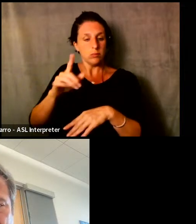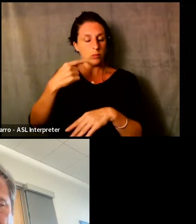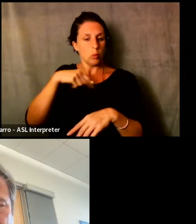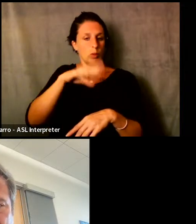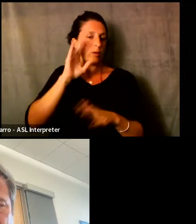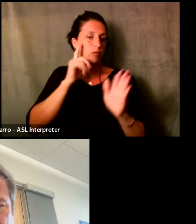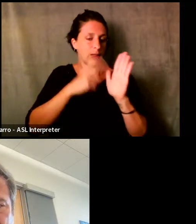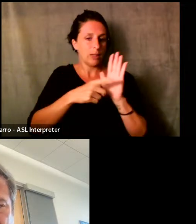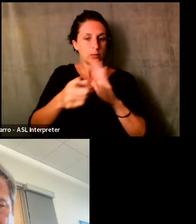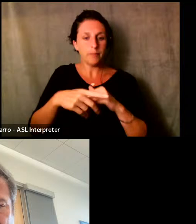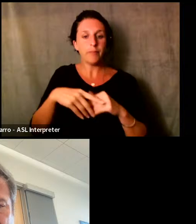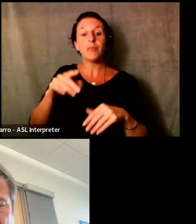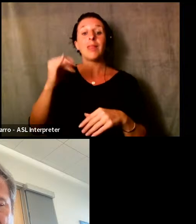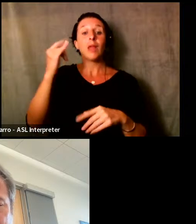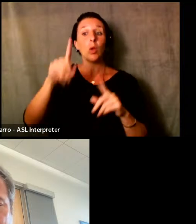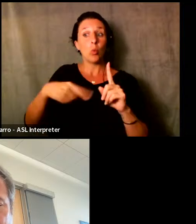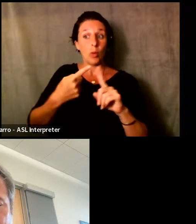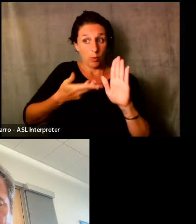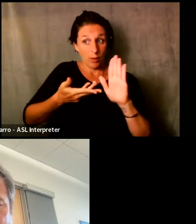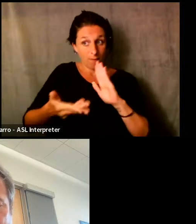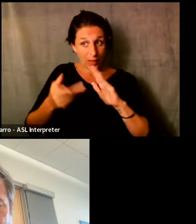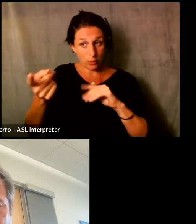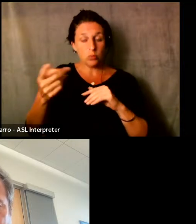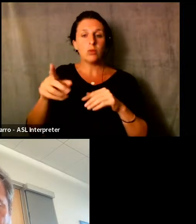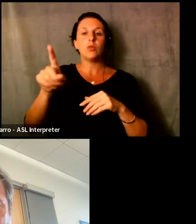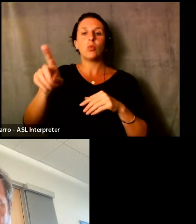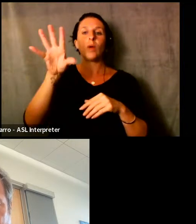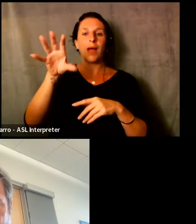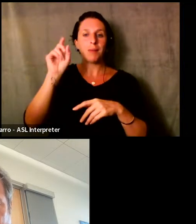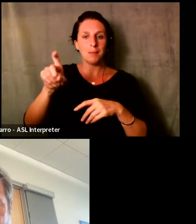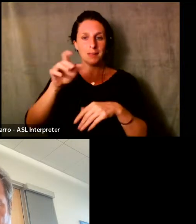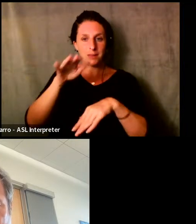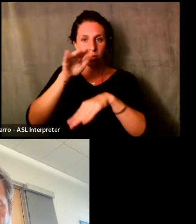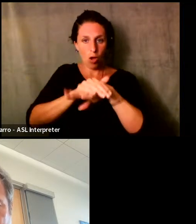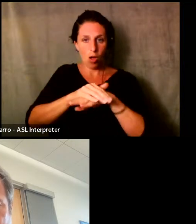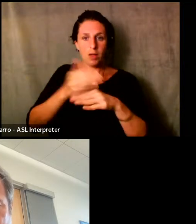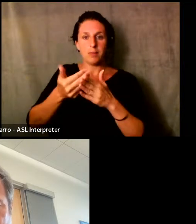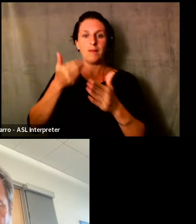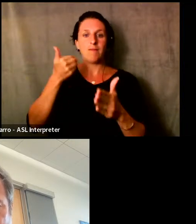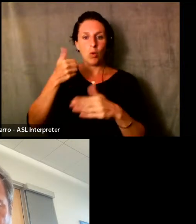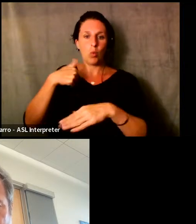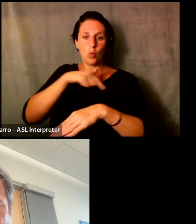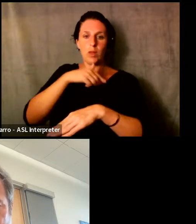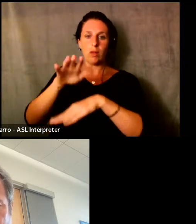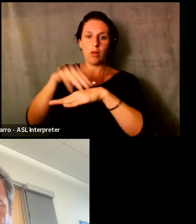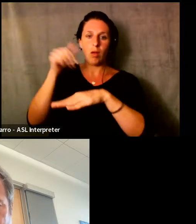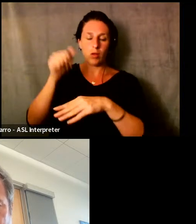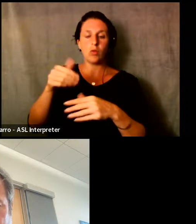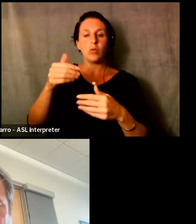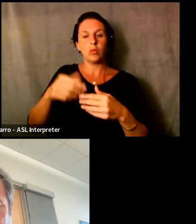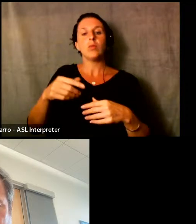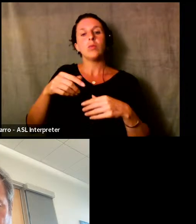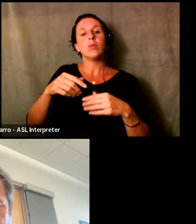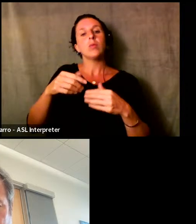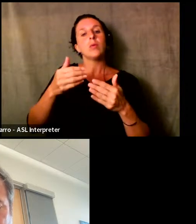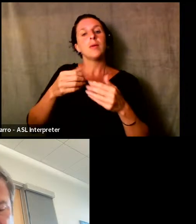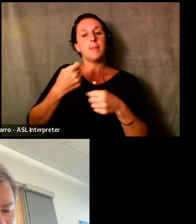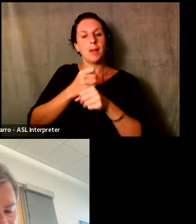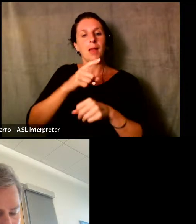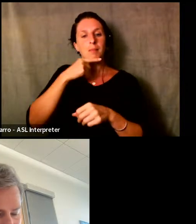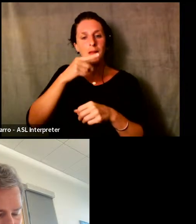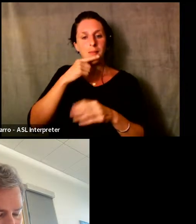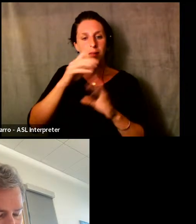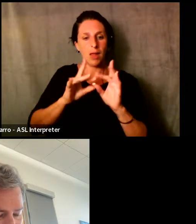When invited to do so, your camera must be on before you are called upon to make a public comment. We will call on